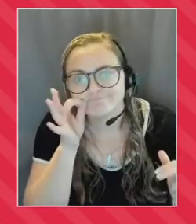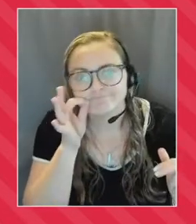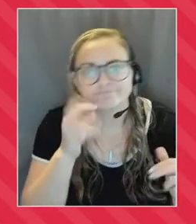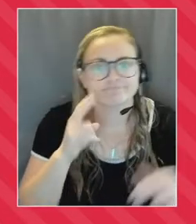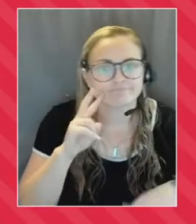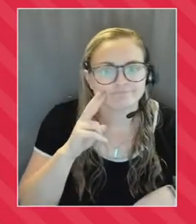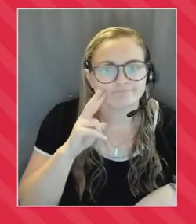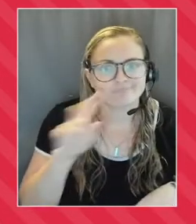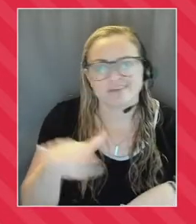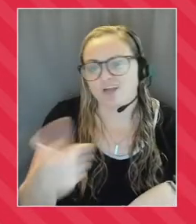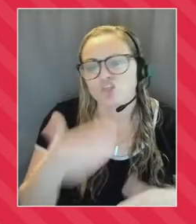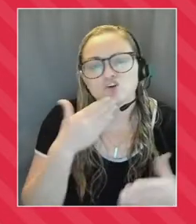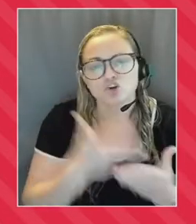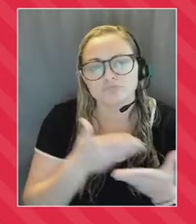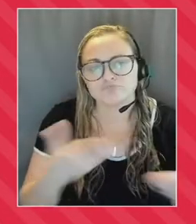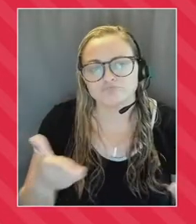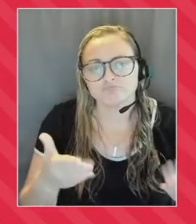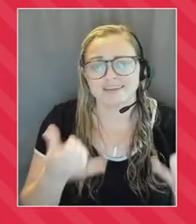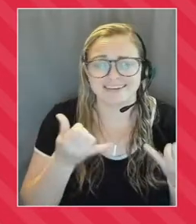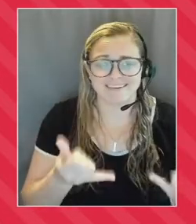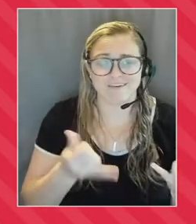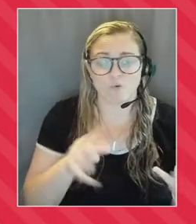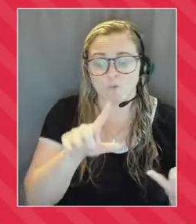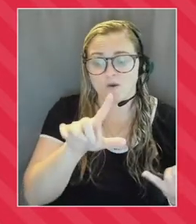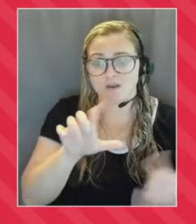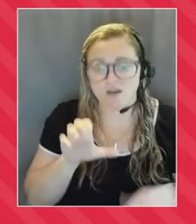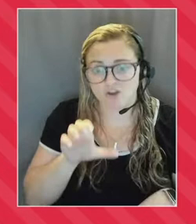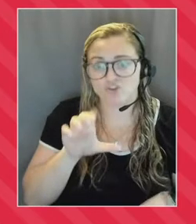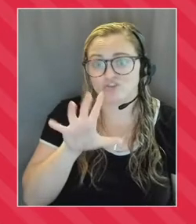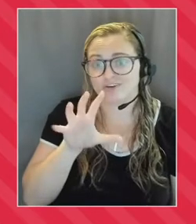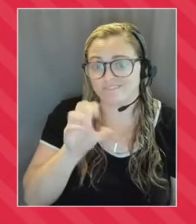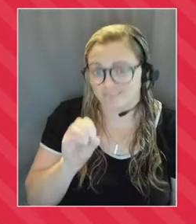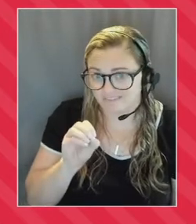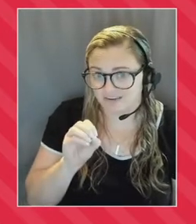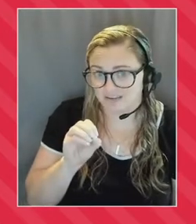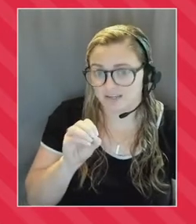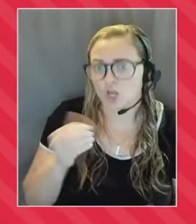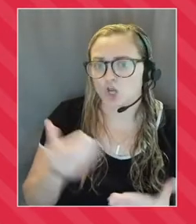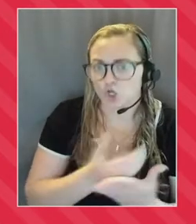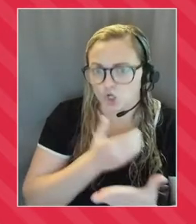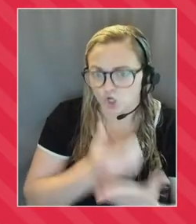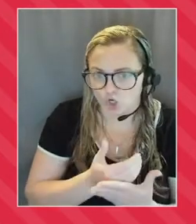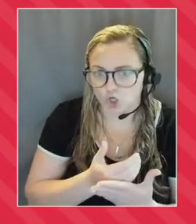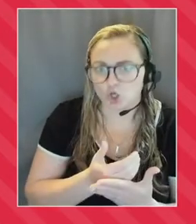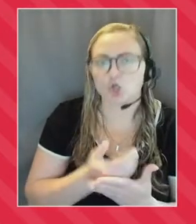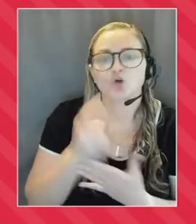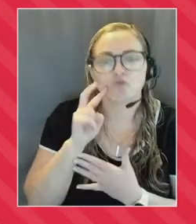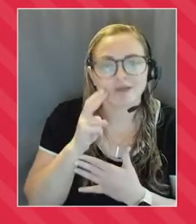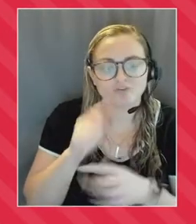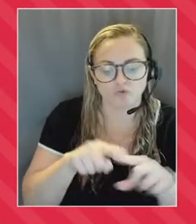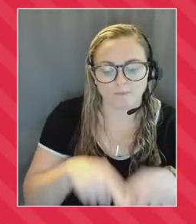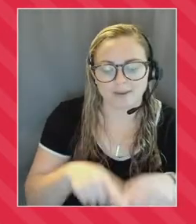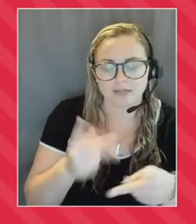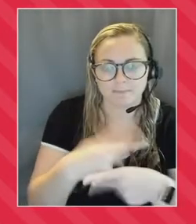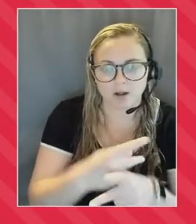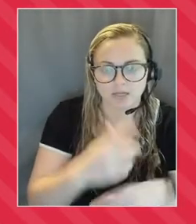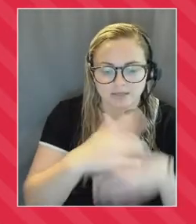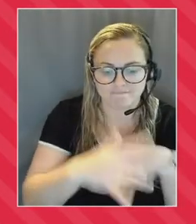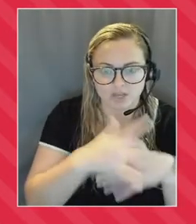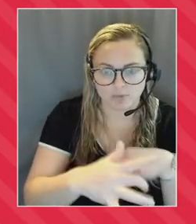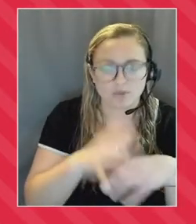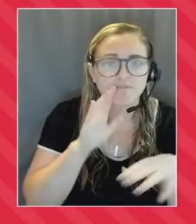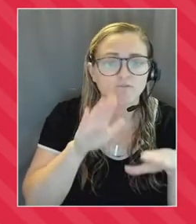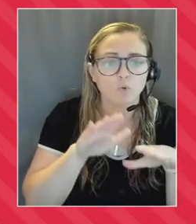food. And there are now 150 new vegetable-based products in the marketplace for infants